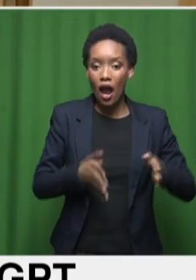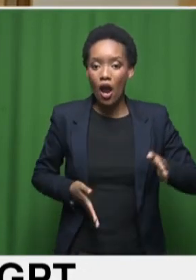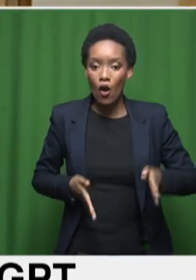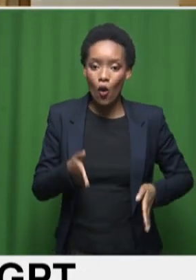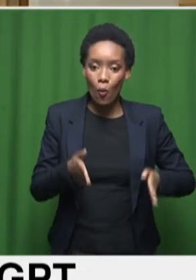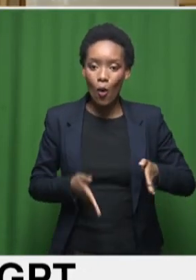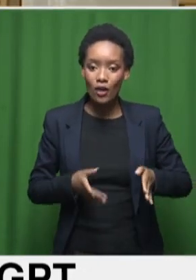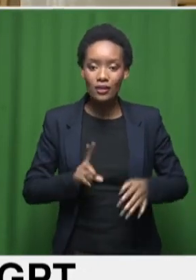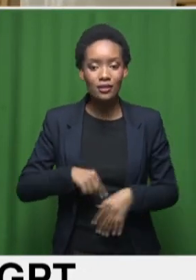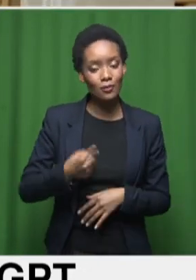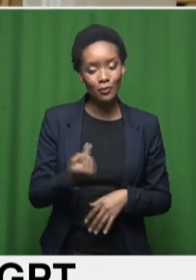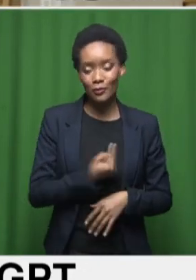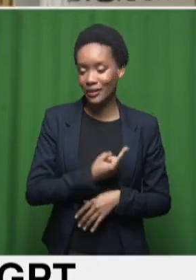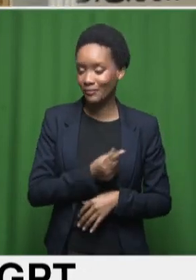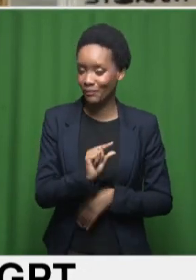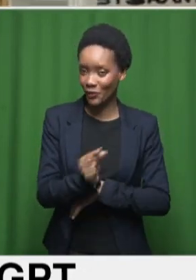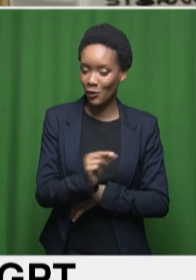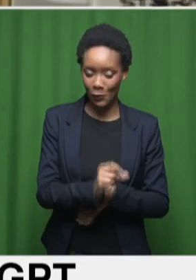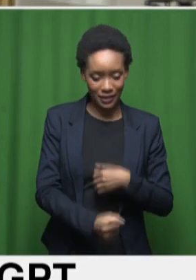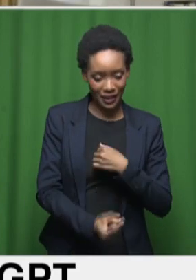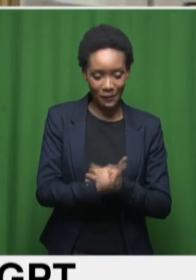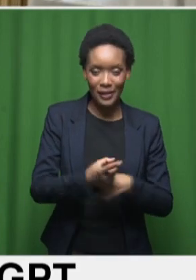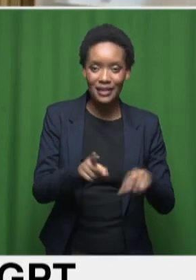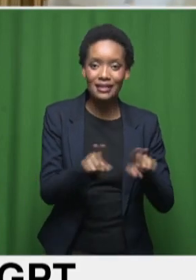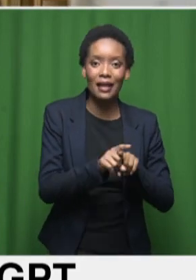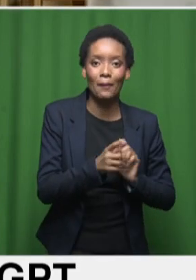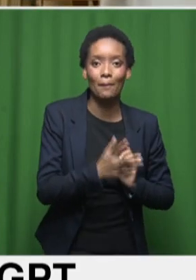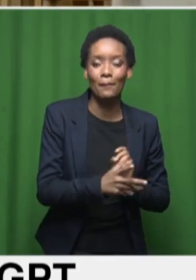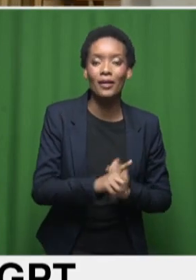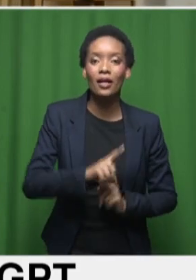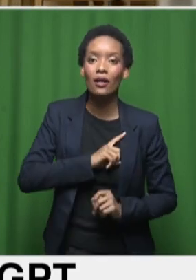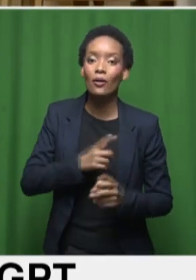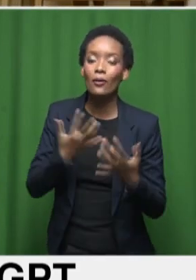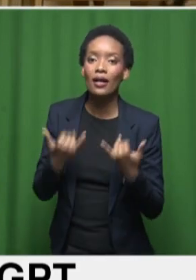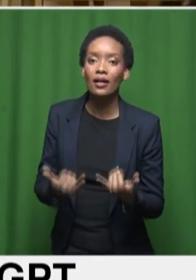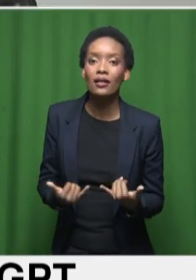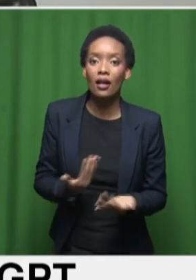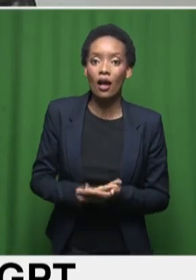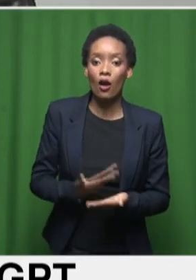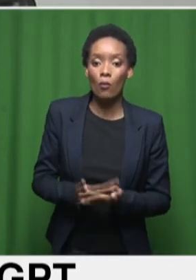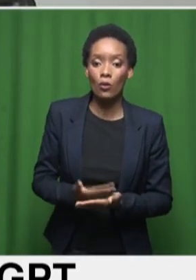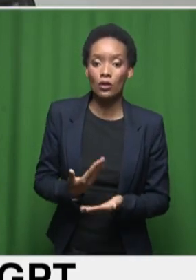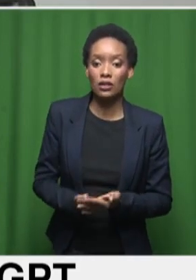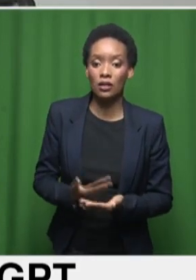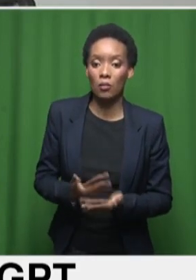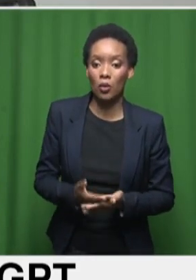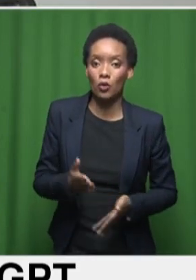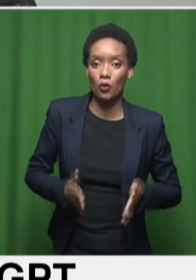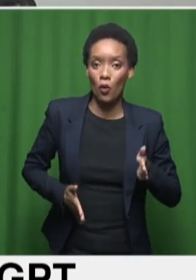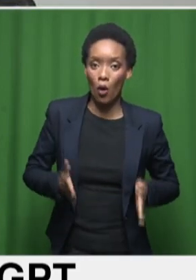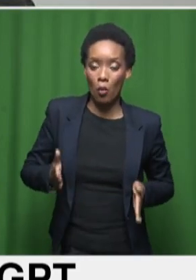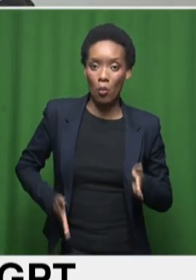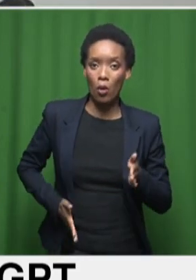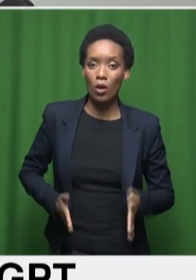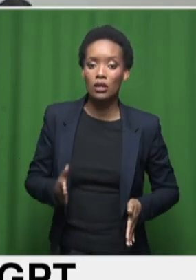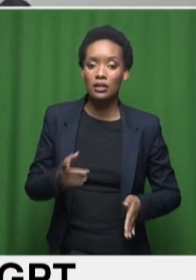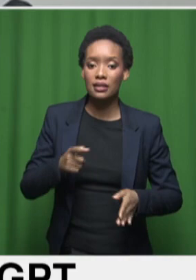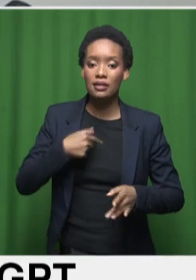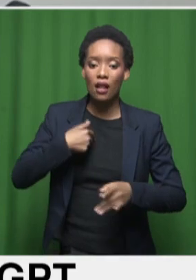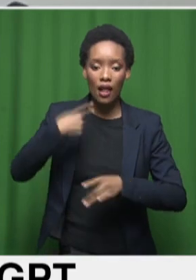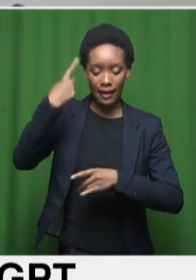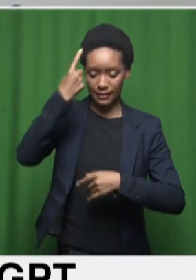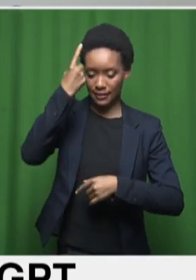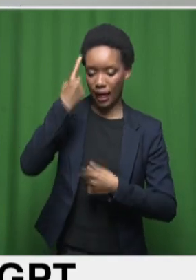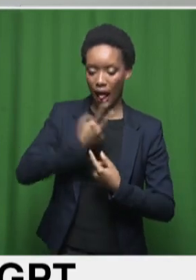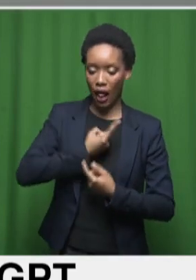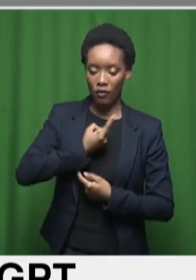iRobots because now the possibility of these robots being able to, to think for